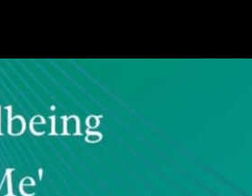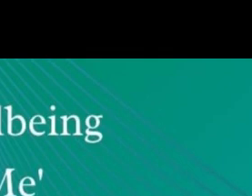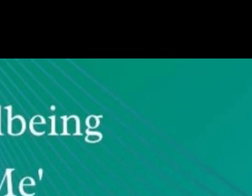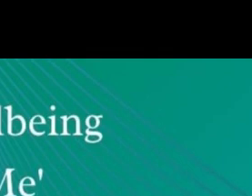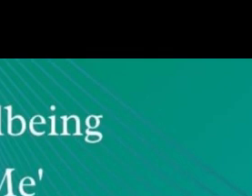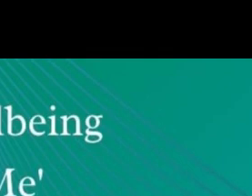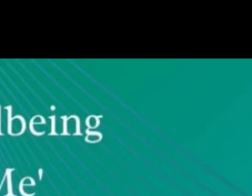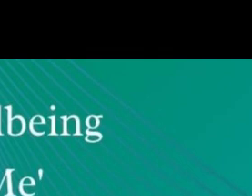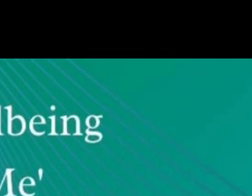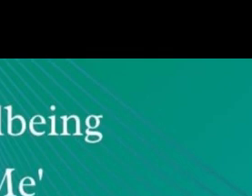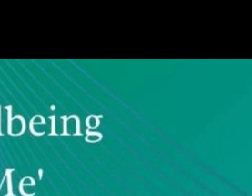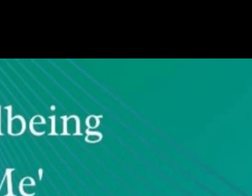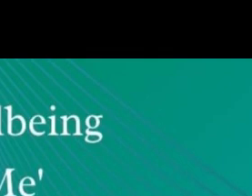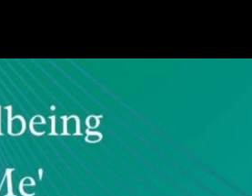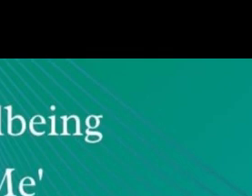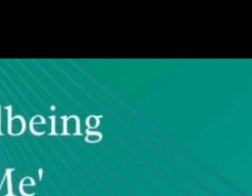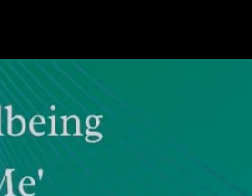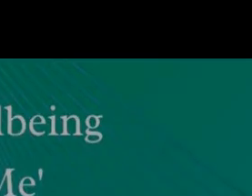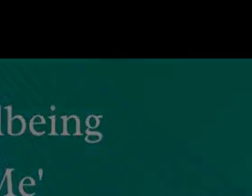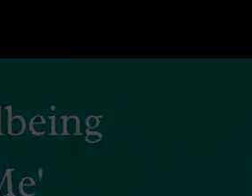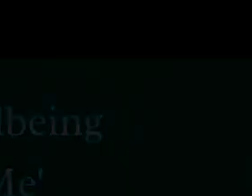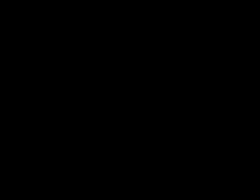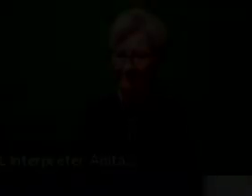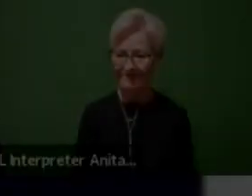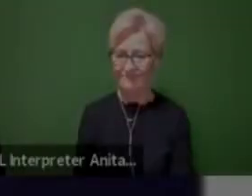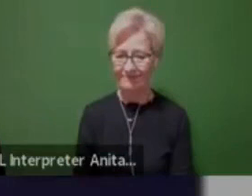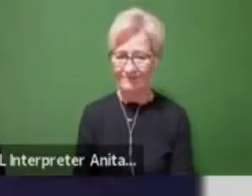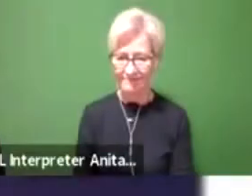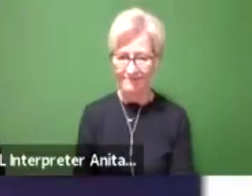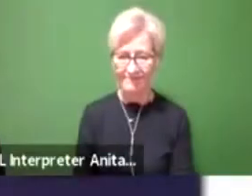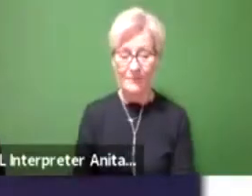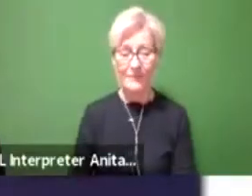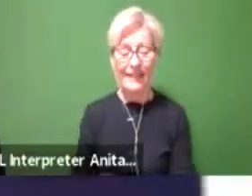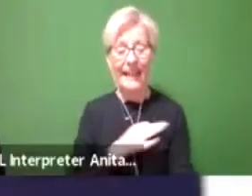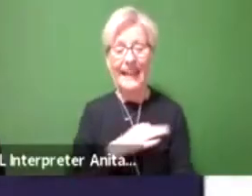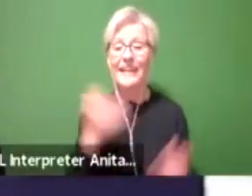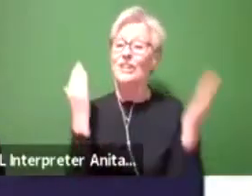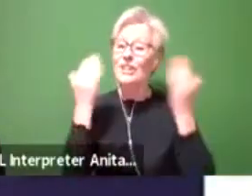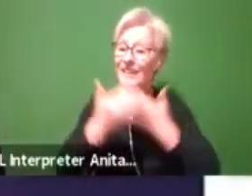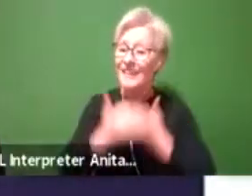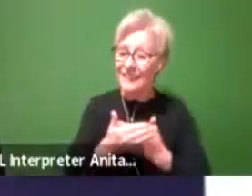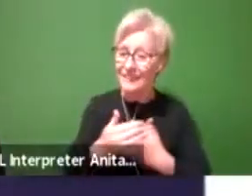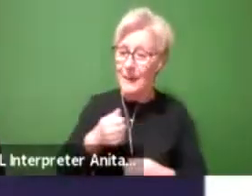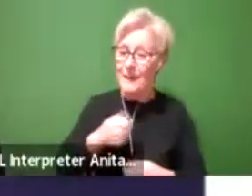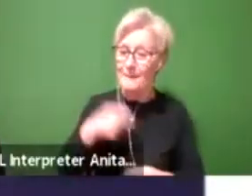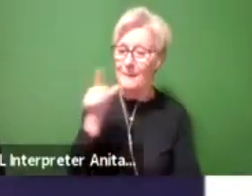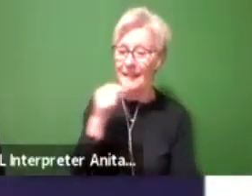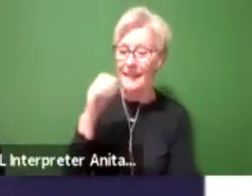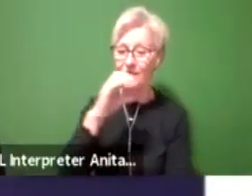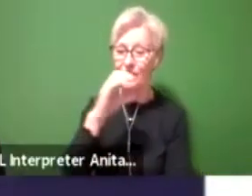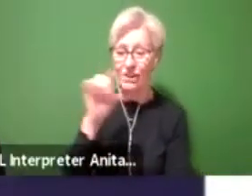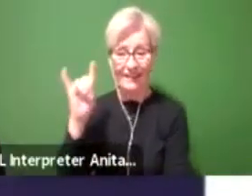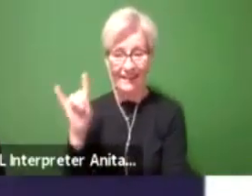some reassurances and answers to your questions here. Good evening, ladies. My name is Charlene Hyland. I'm a women's